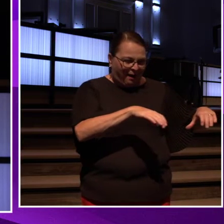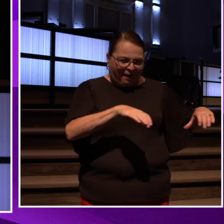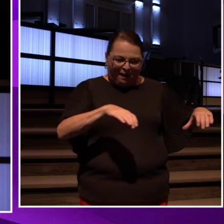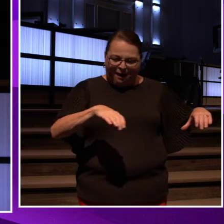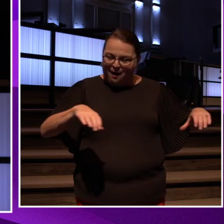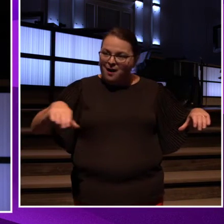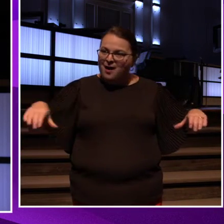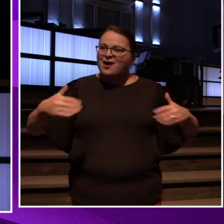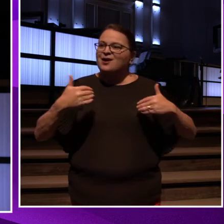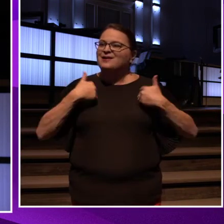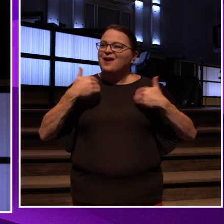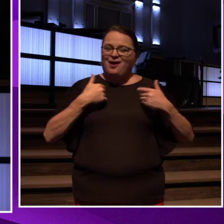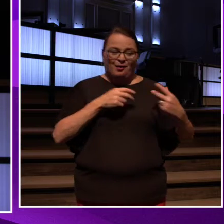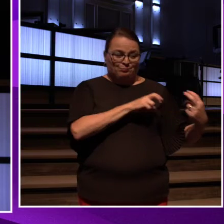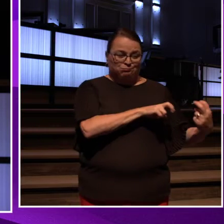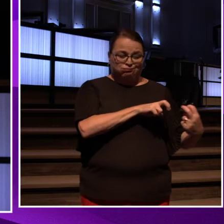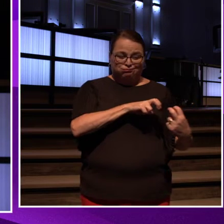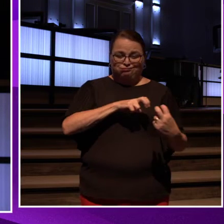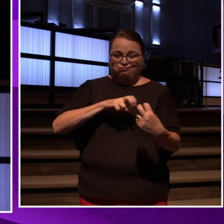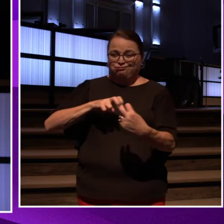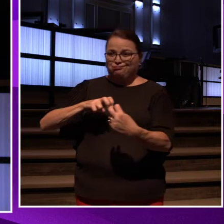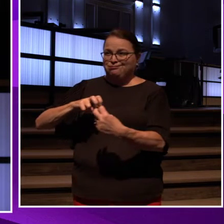were sitting there together.